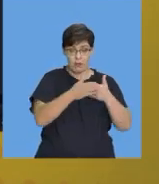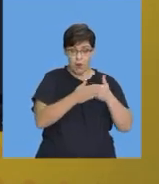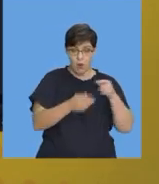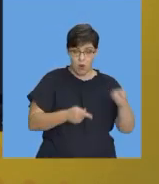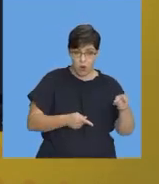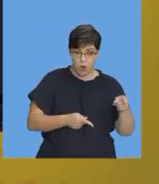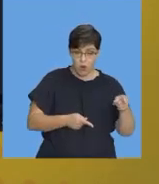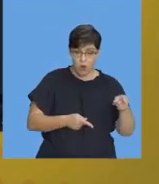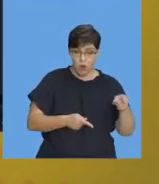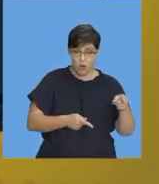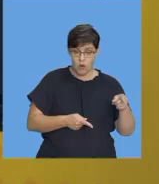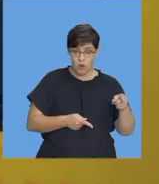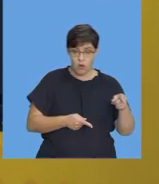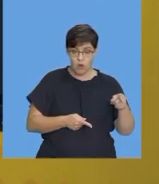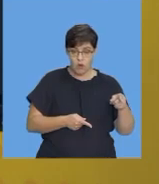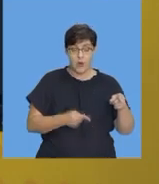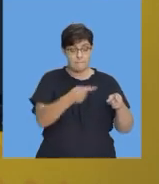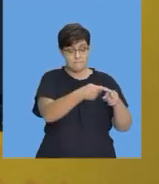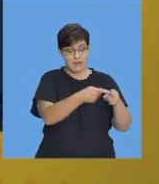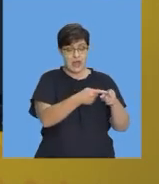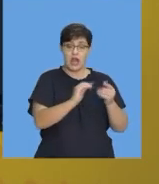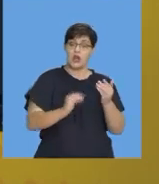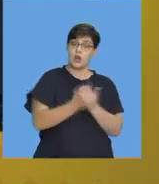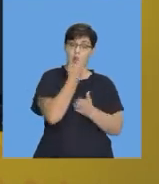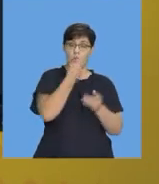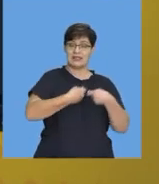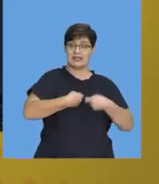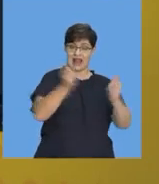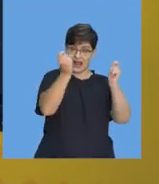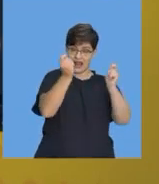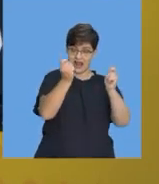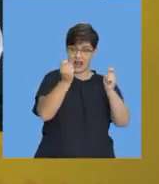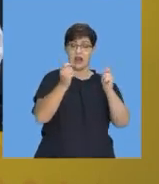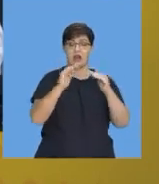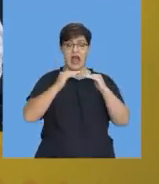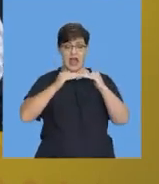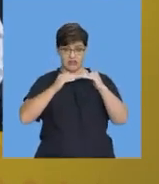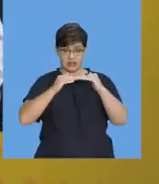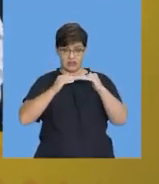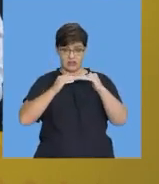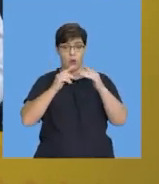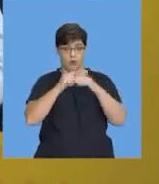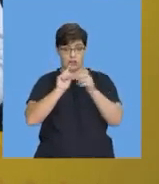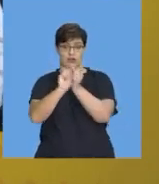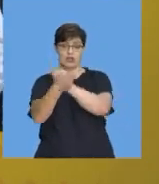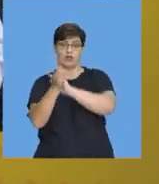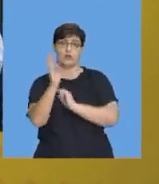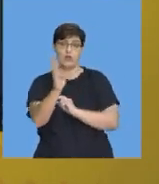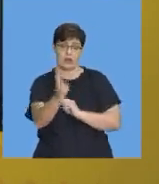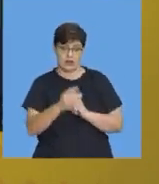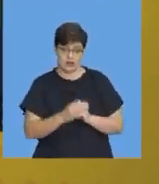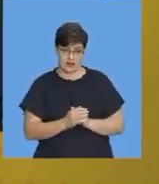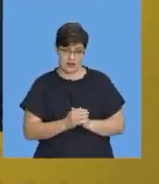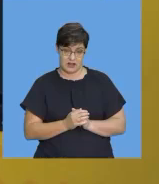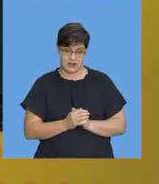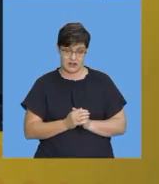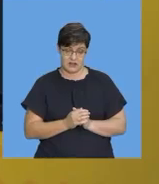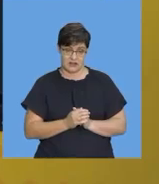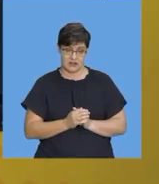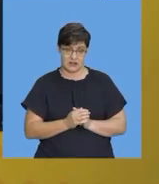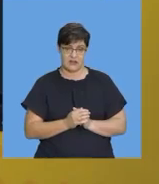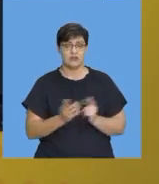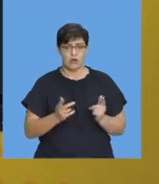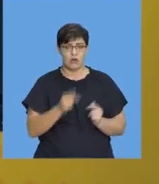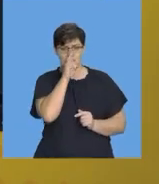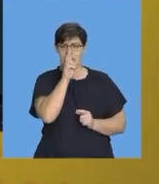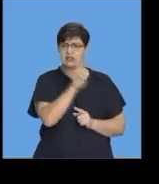shares, immediately upon selling the new shares, your average price will change. So you can clearly see